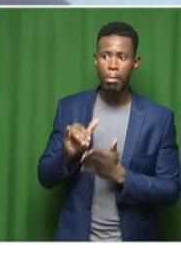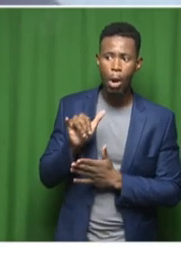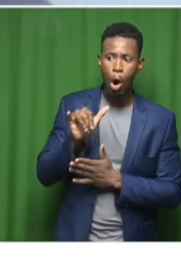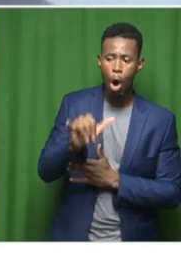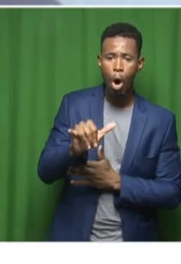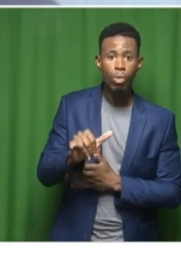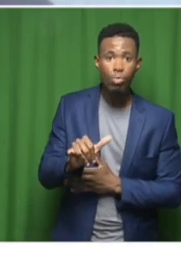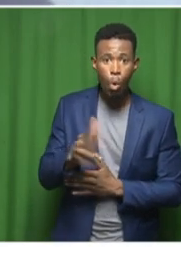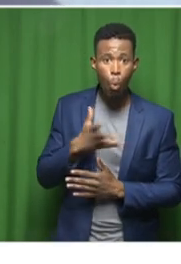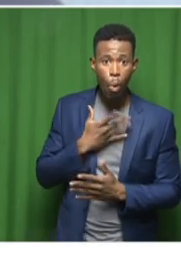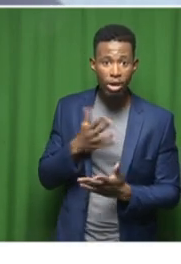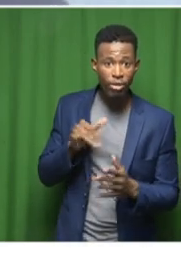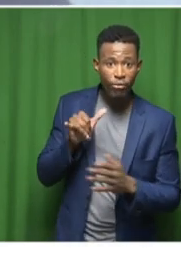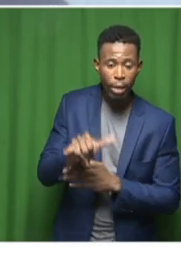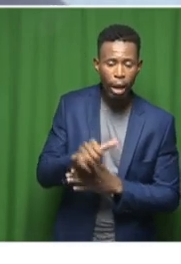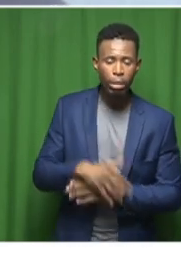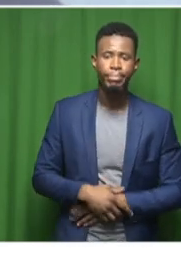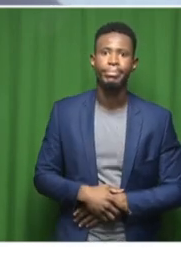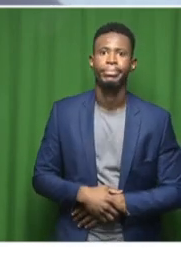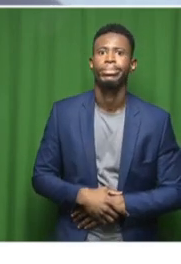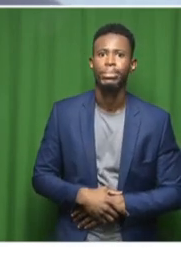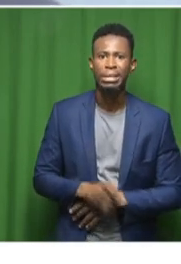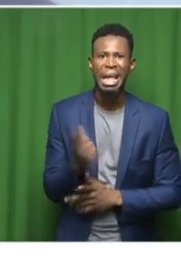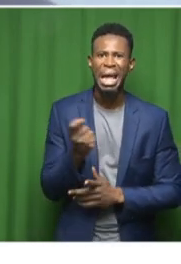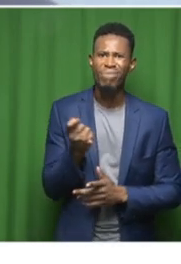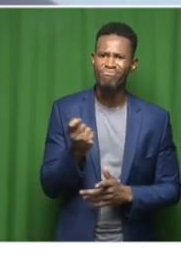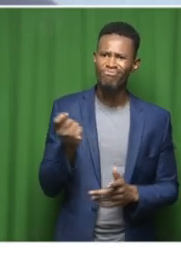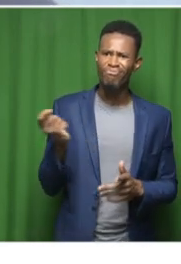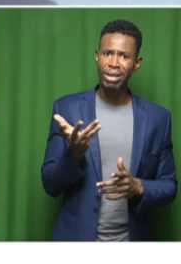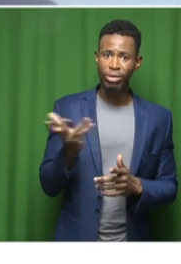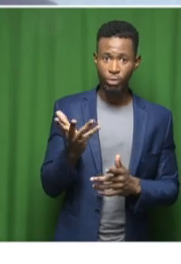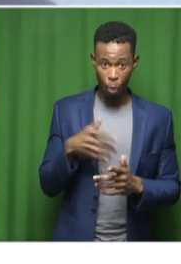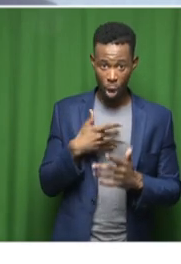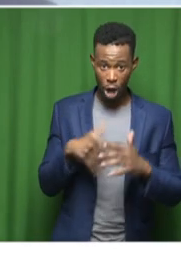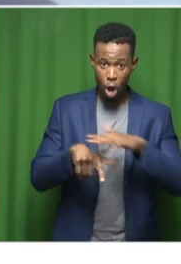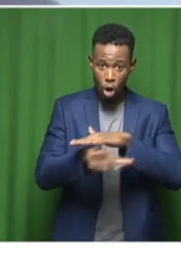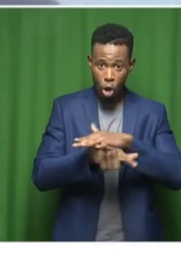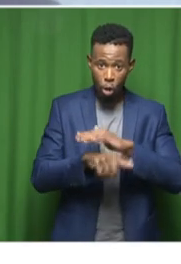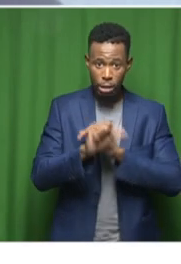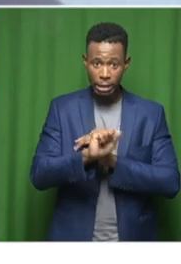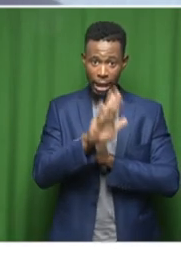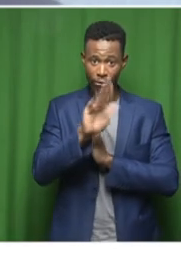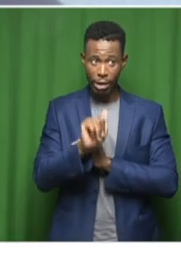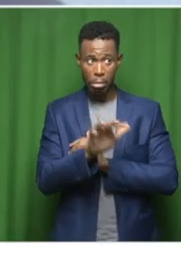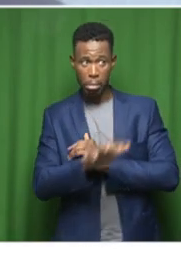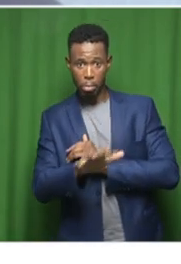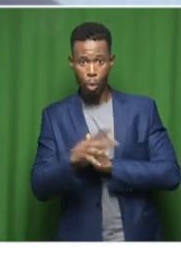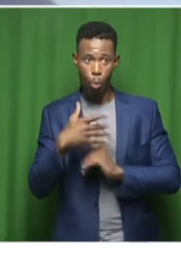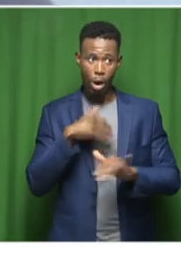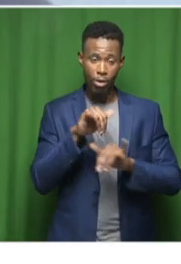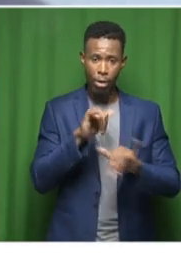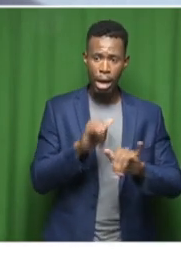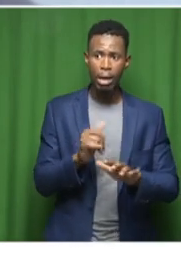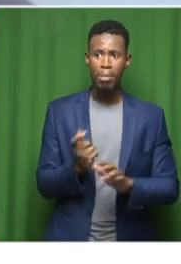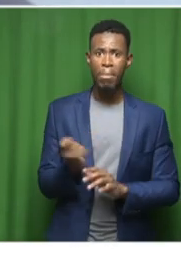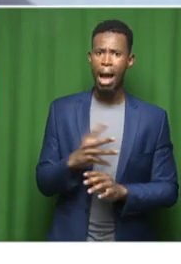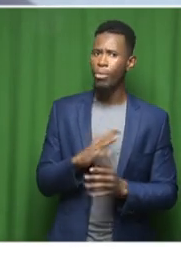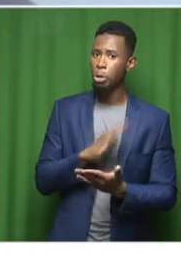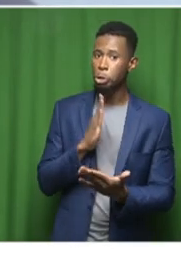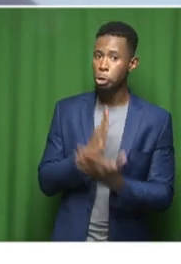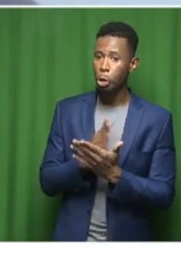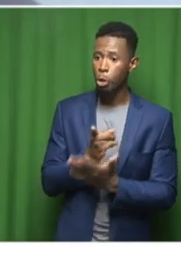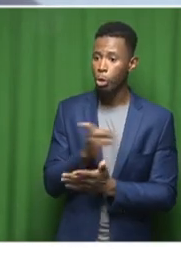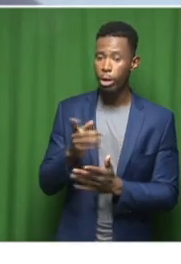ridiculous amounts of money for people, especially traveling locally, that, I'm not sure whether they are trying to recover from the adverse effects